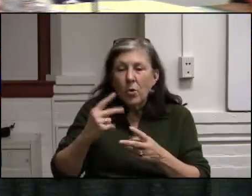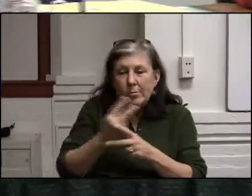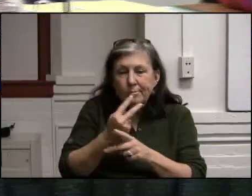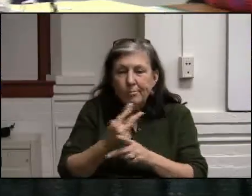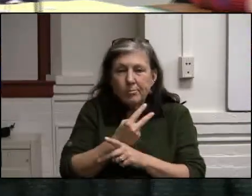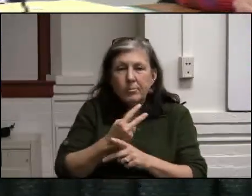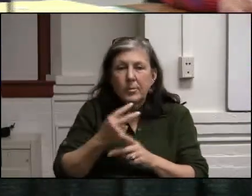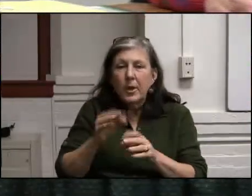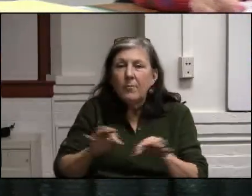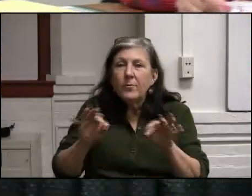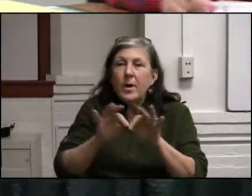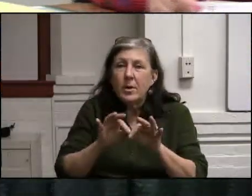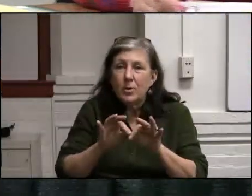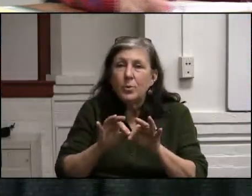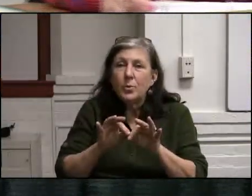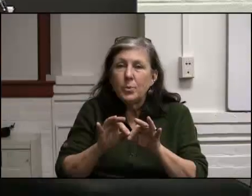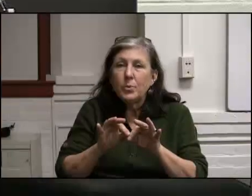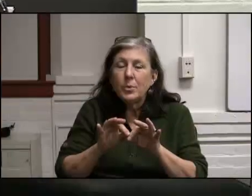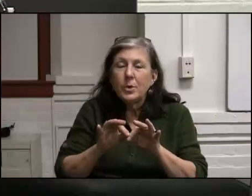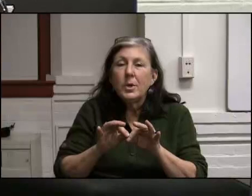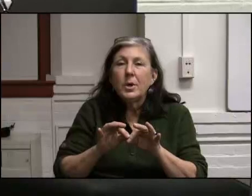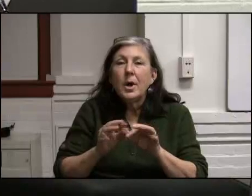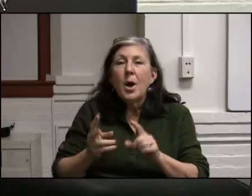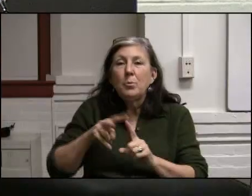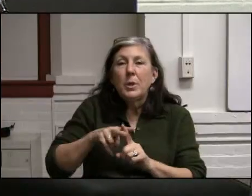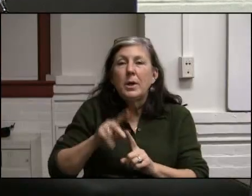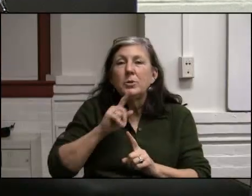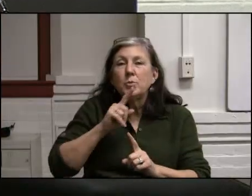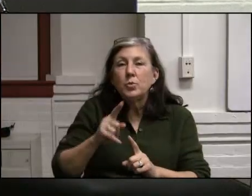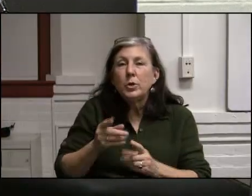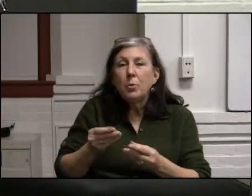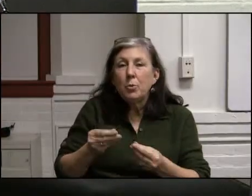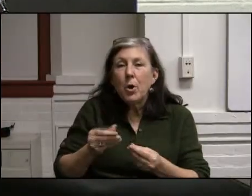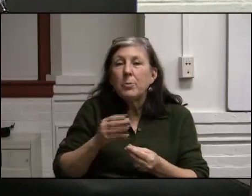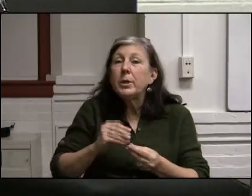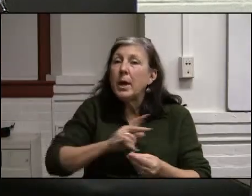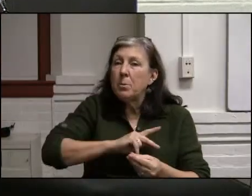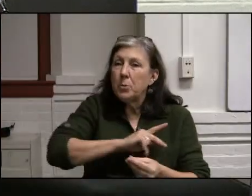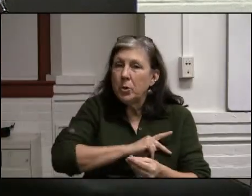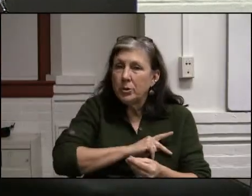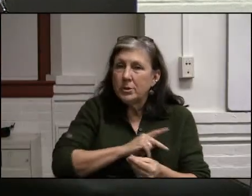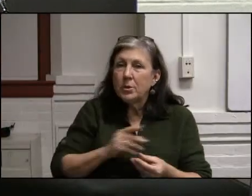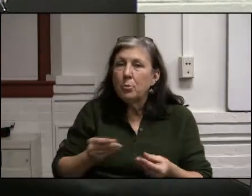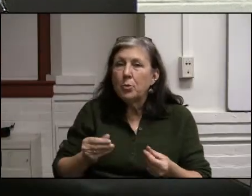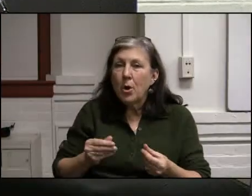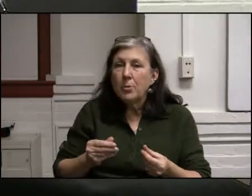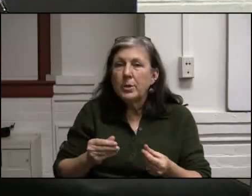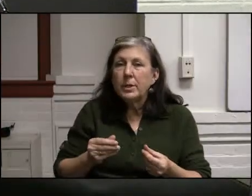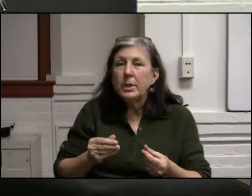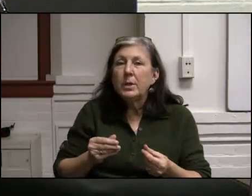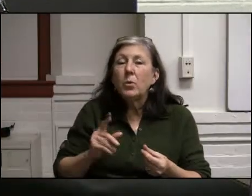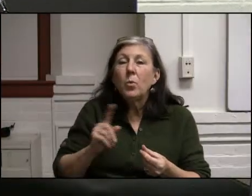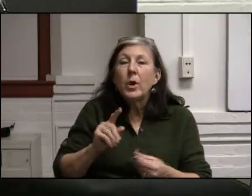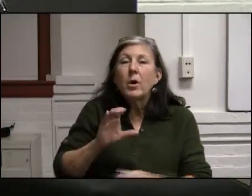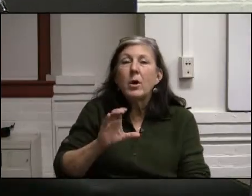tax stabilization applied to the real property and personal property at Commonwealth